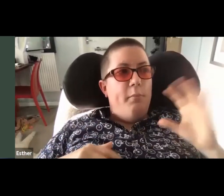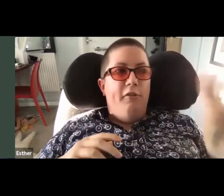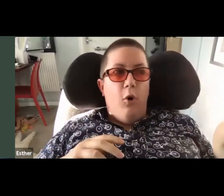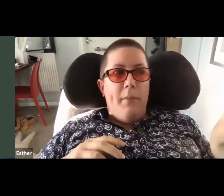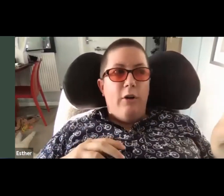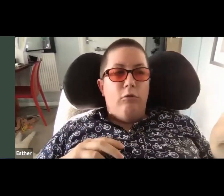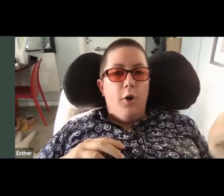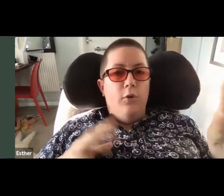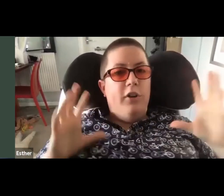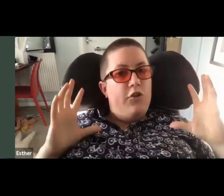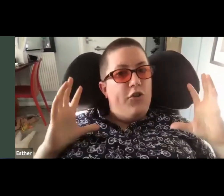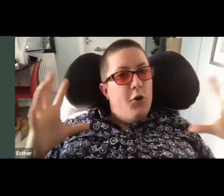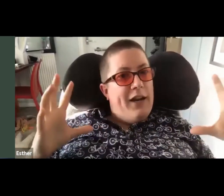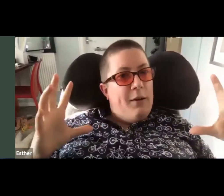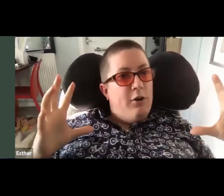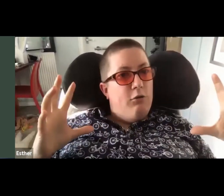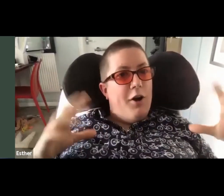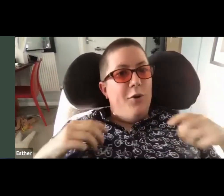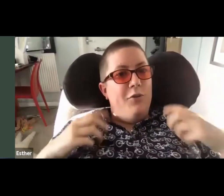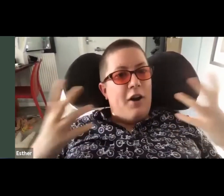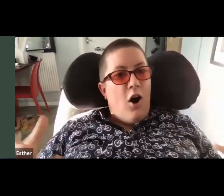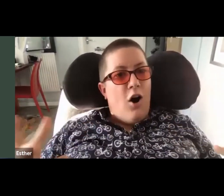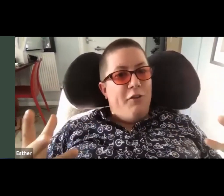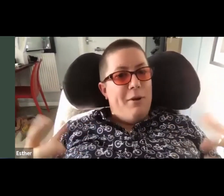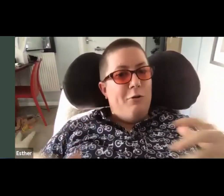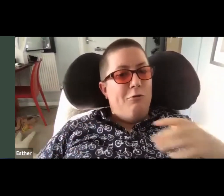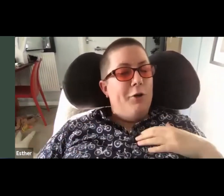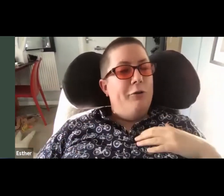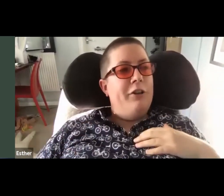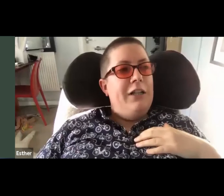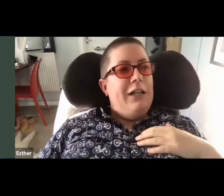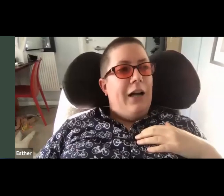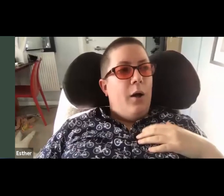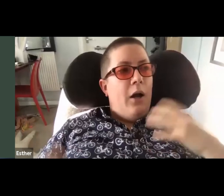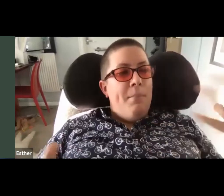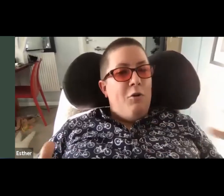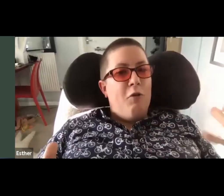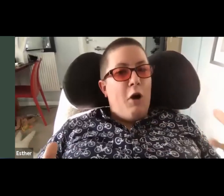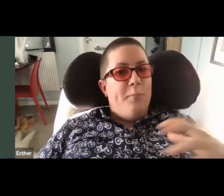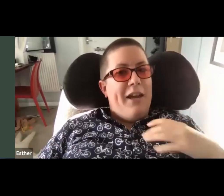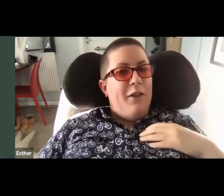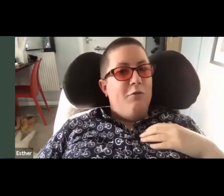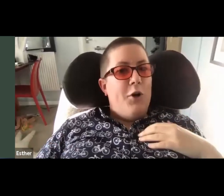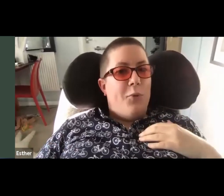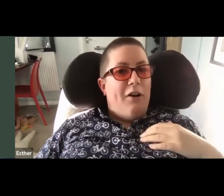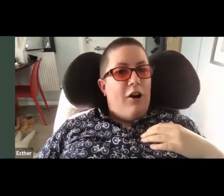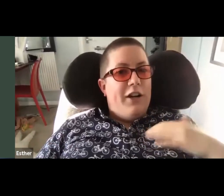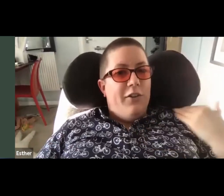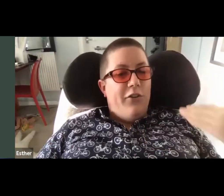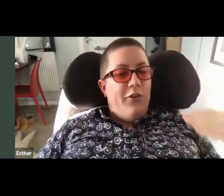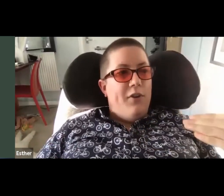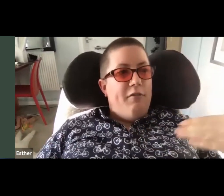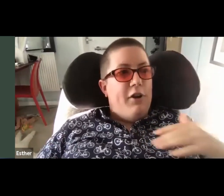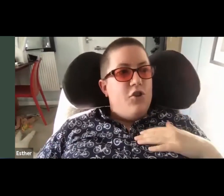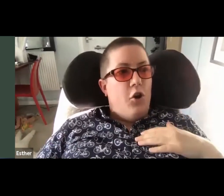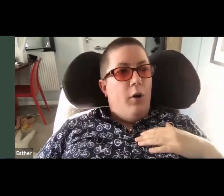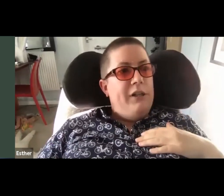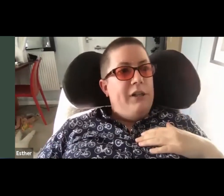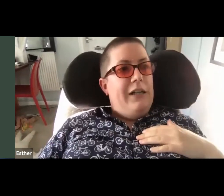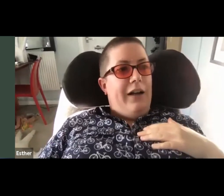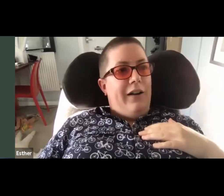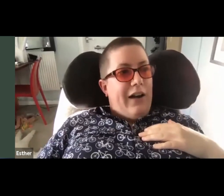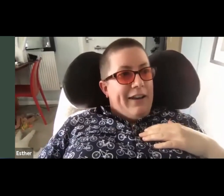sort of before Mill Road, doing Mill Road, and after Mill Road. Mill Road being the road where I sued every